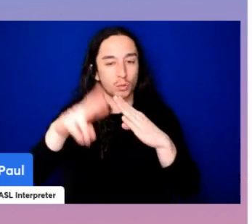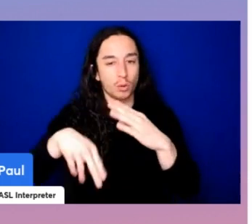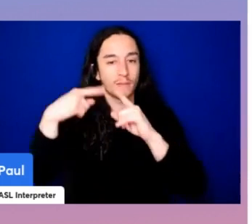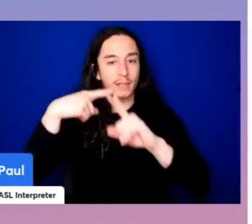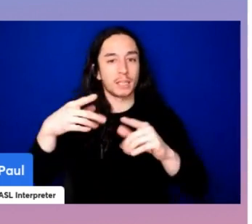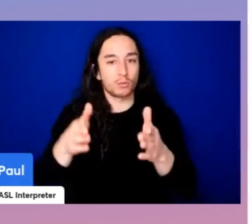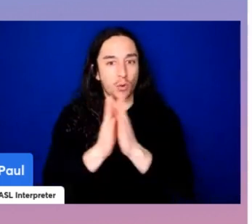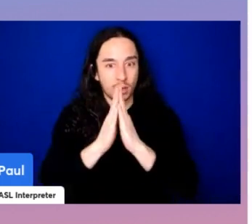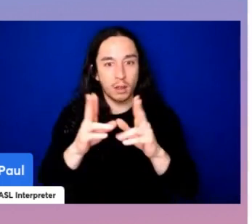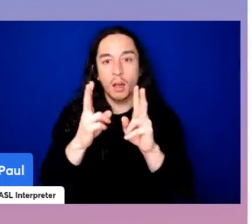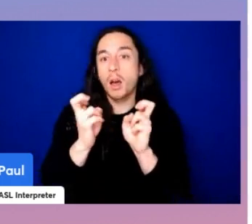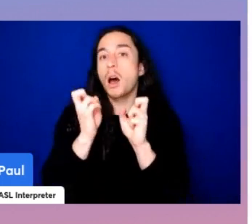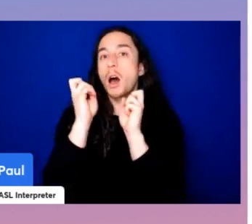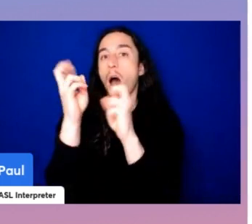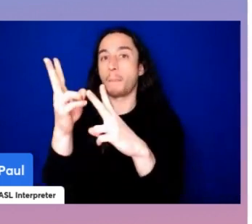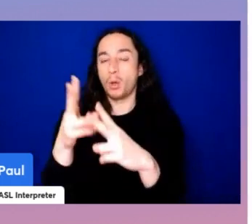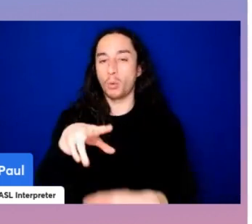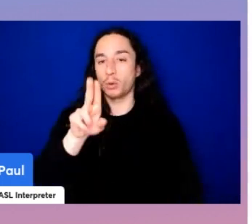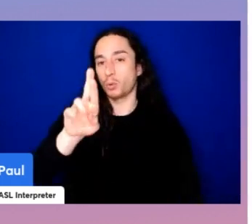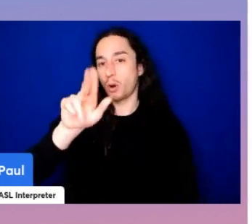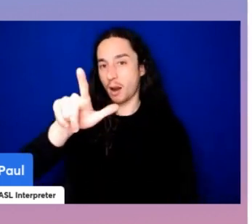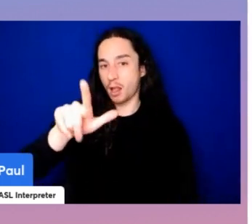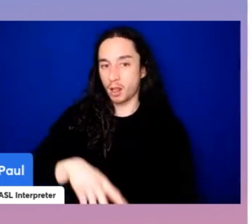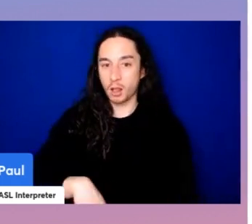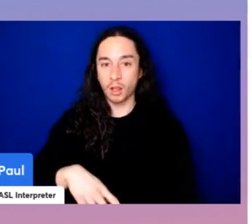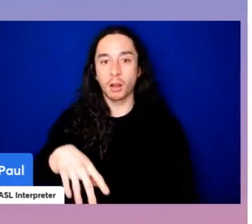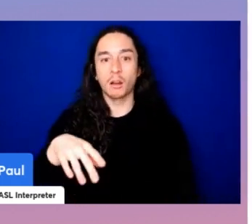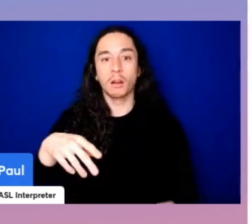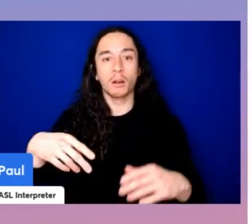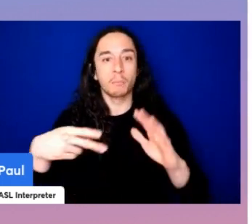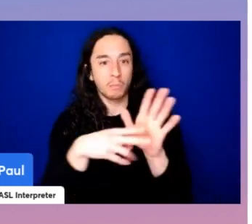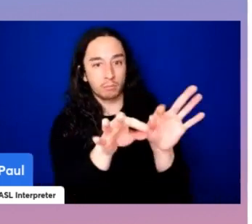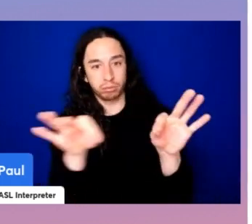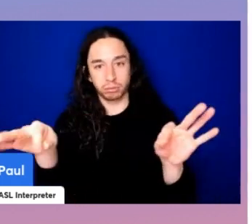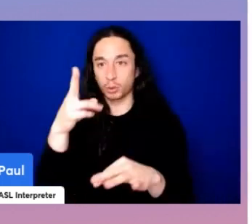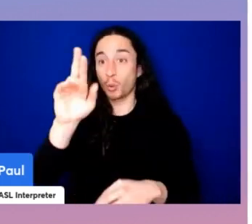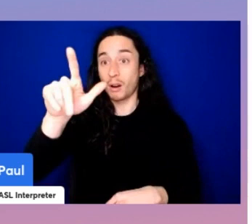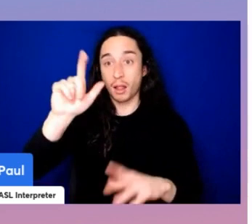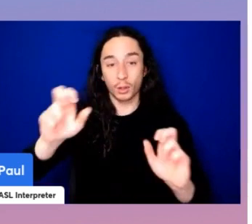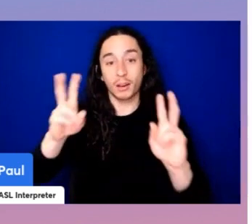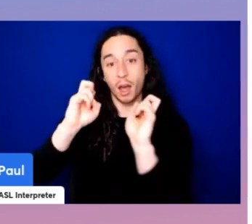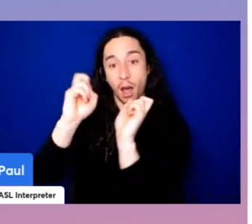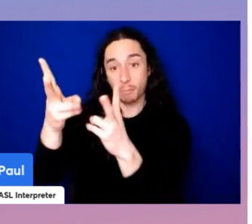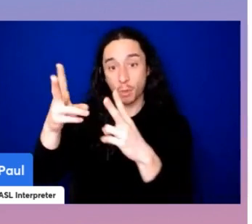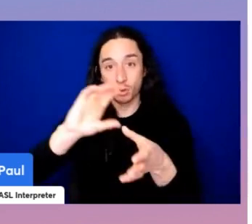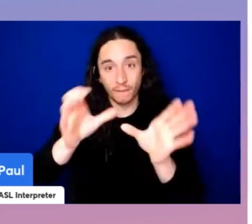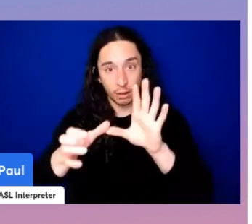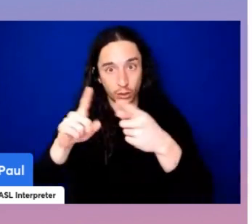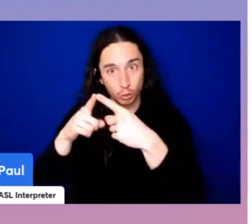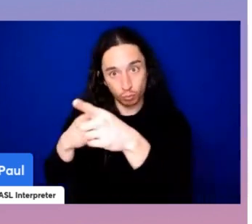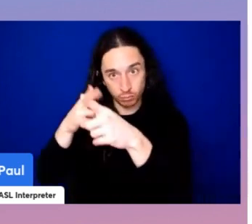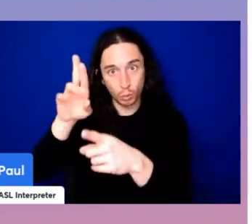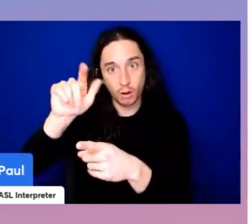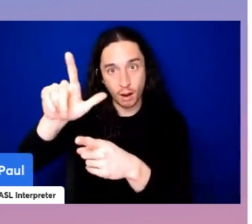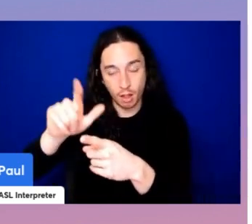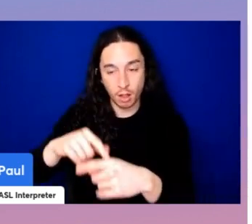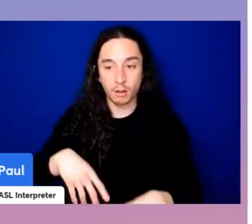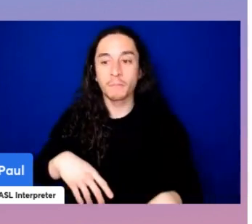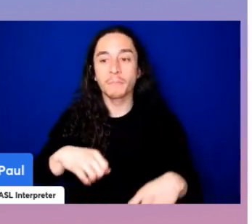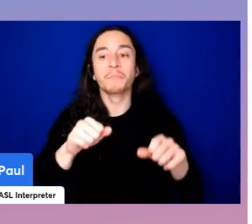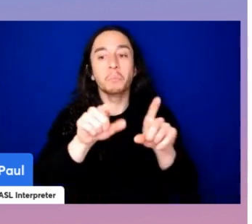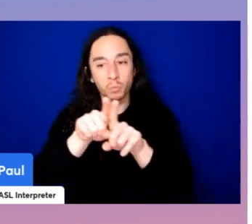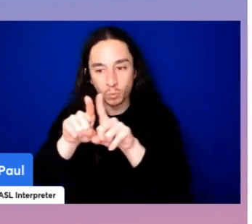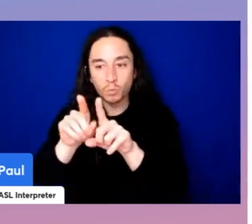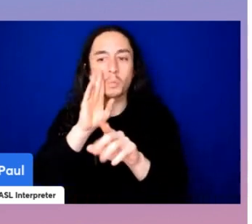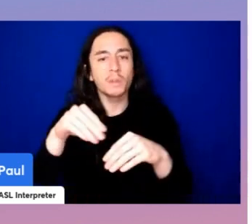an upload URL. And this gives you a URL that you could upload the configuration to. And then also gives you